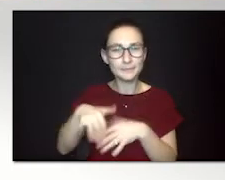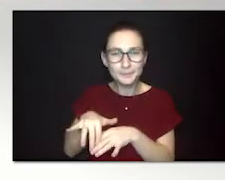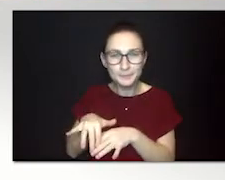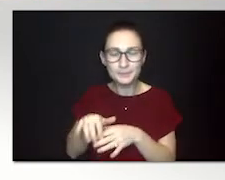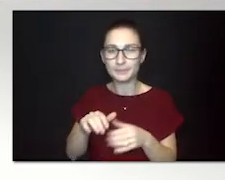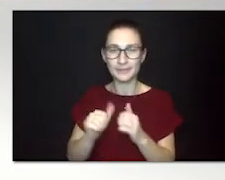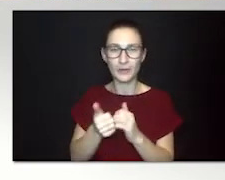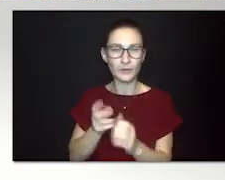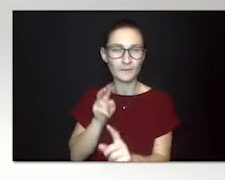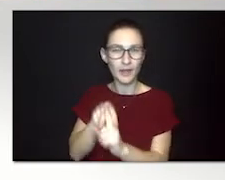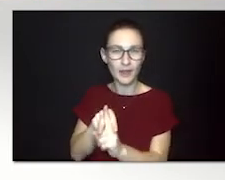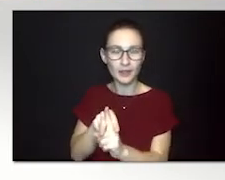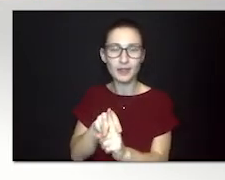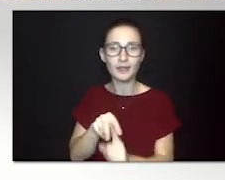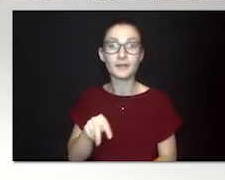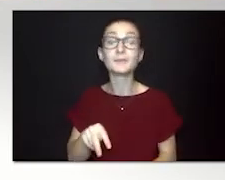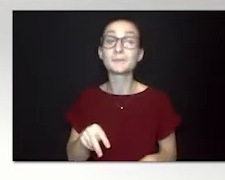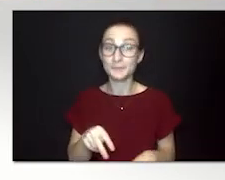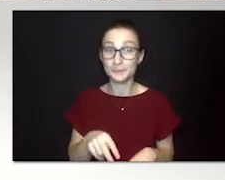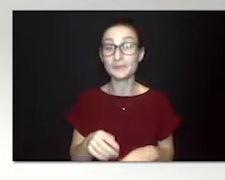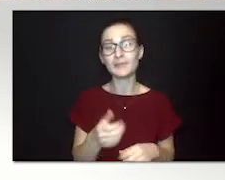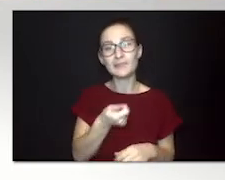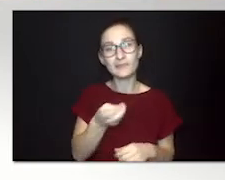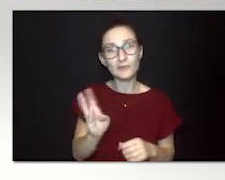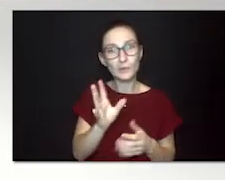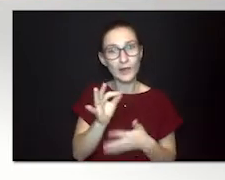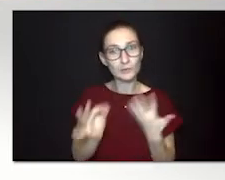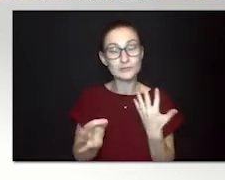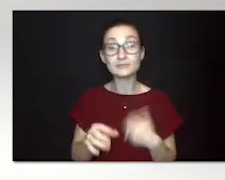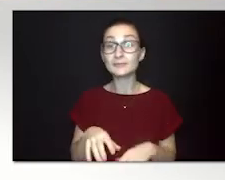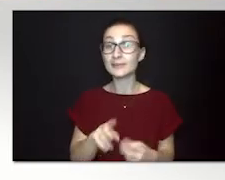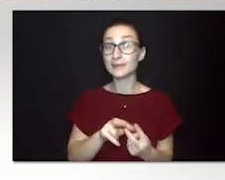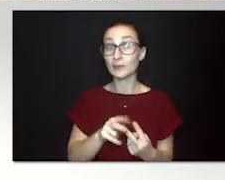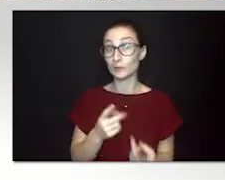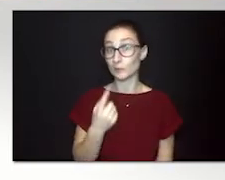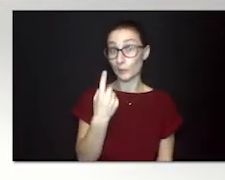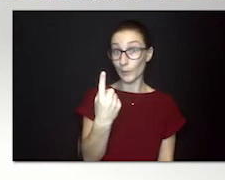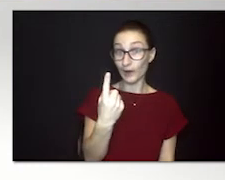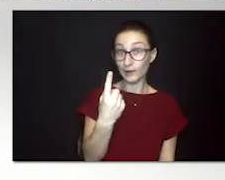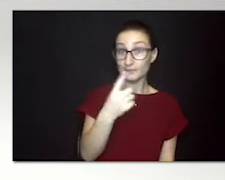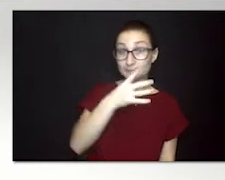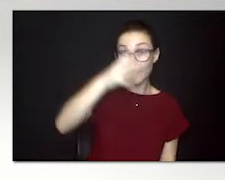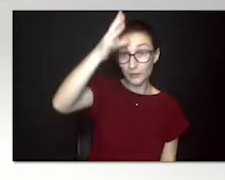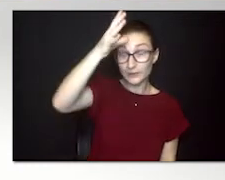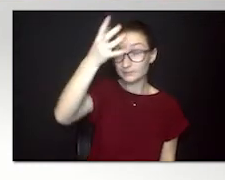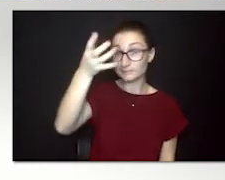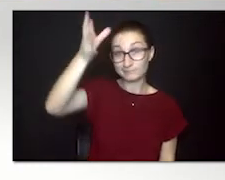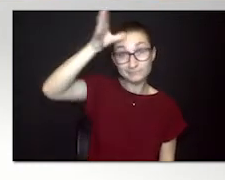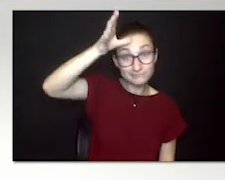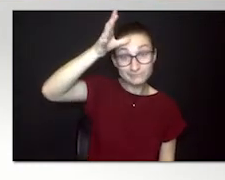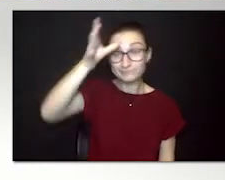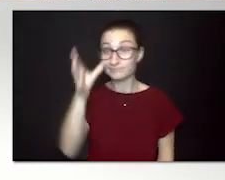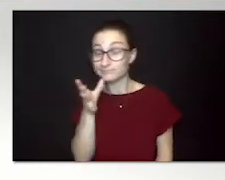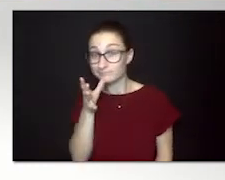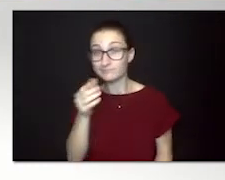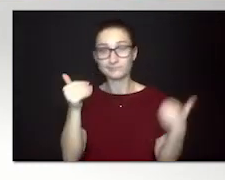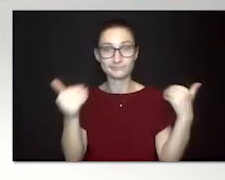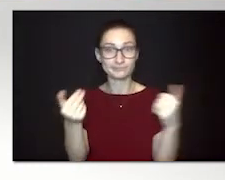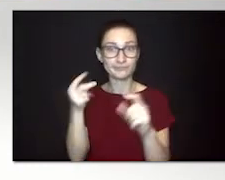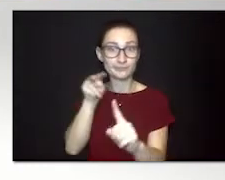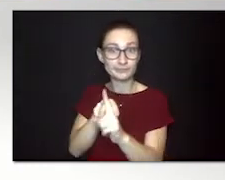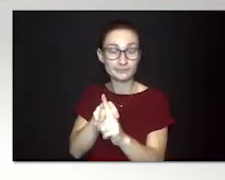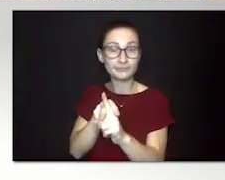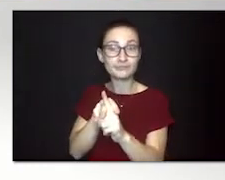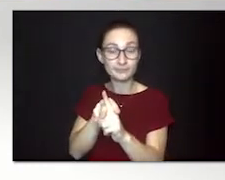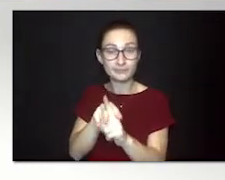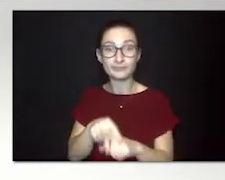file it? So you have a couple options. Either one parent can file for guardian advocacy, and they'll be appointed as the sole